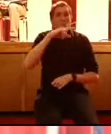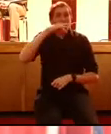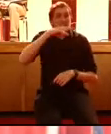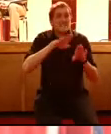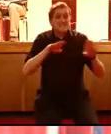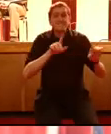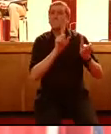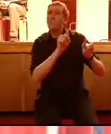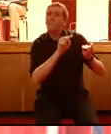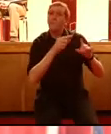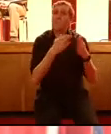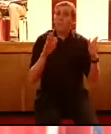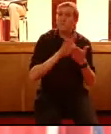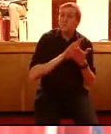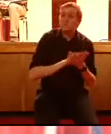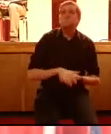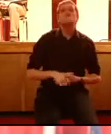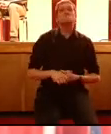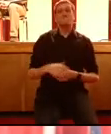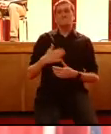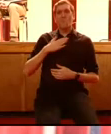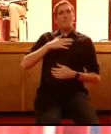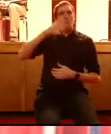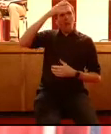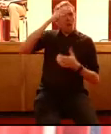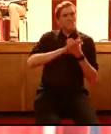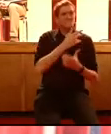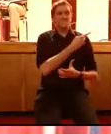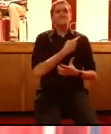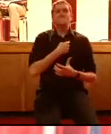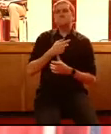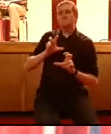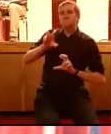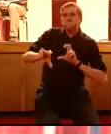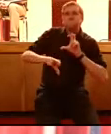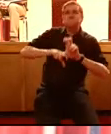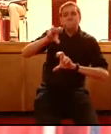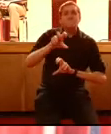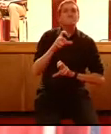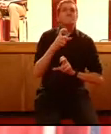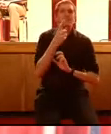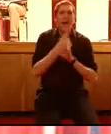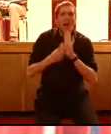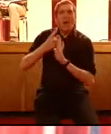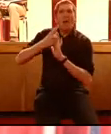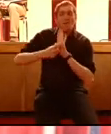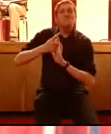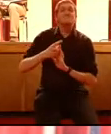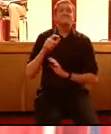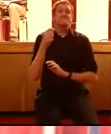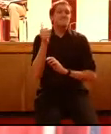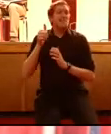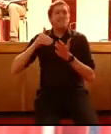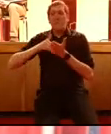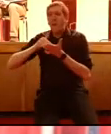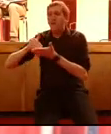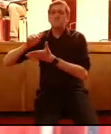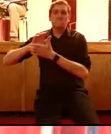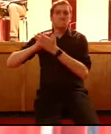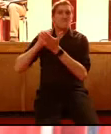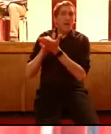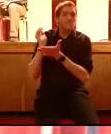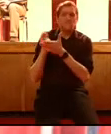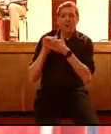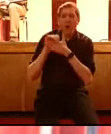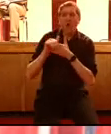As a family, my husband and I have donated thousands of volunteer hours and tens of thousands of dollars in funding to our school programs